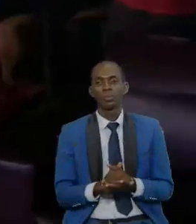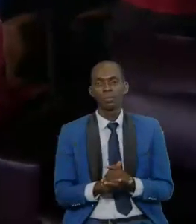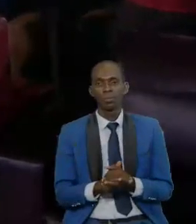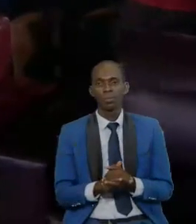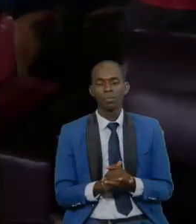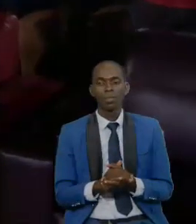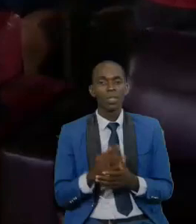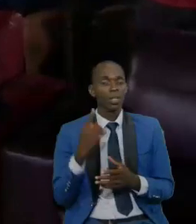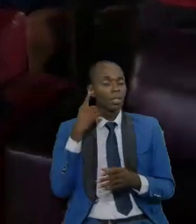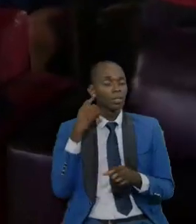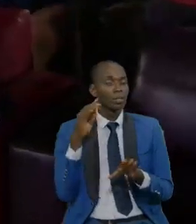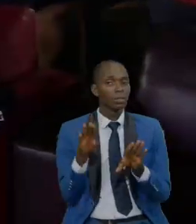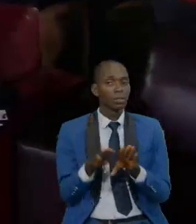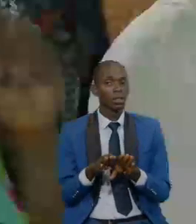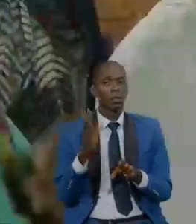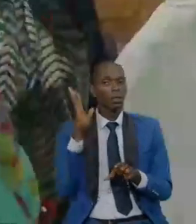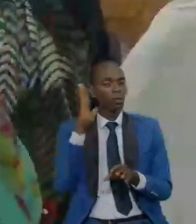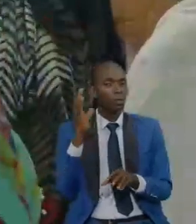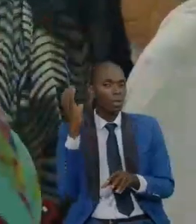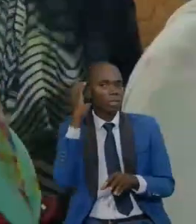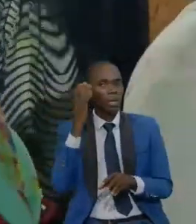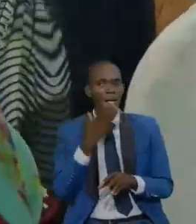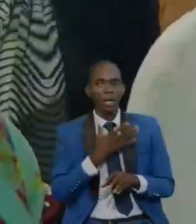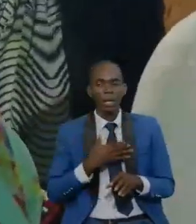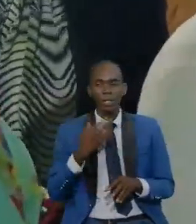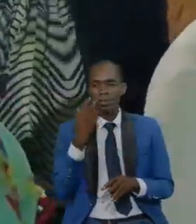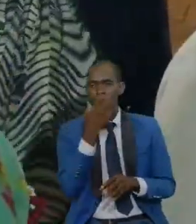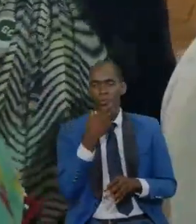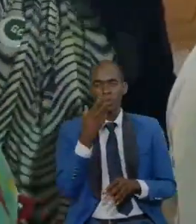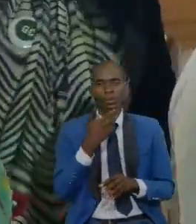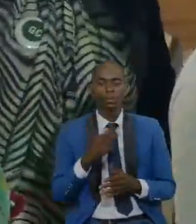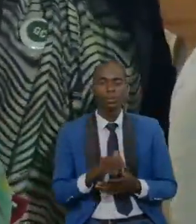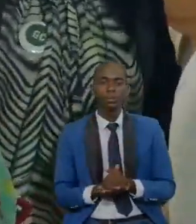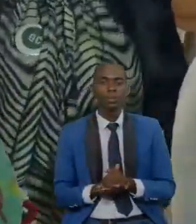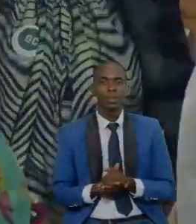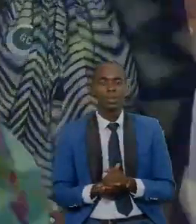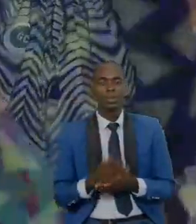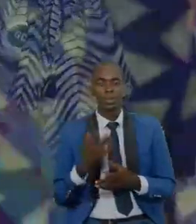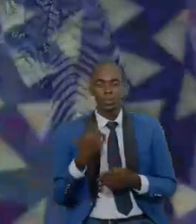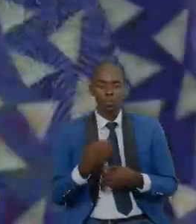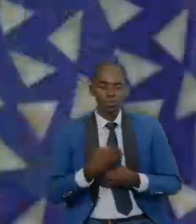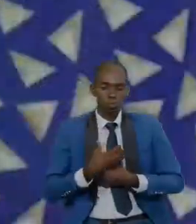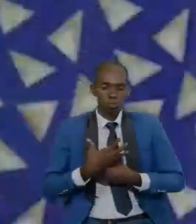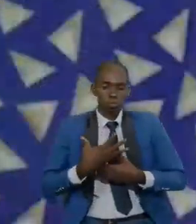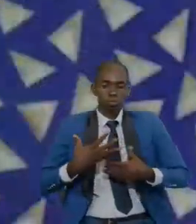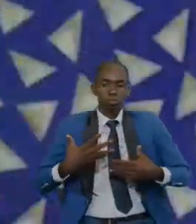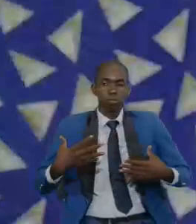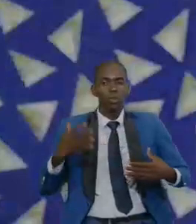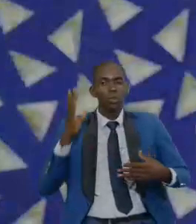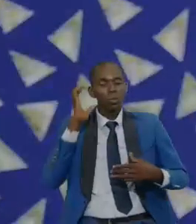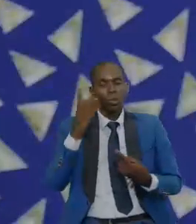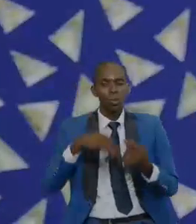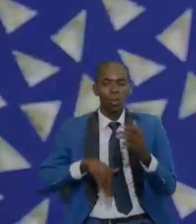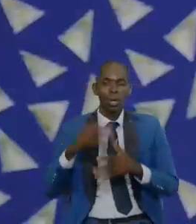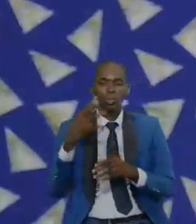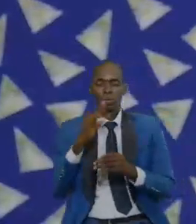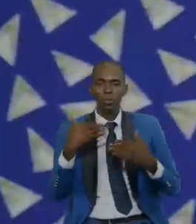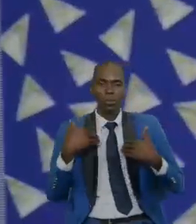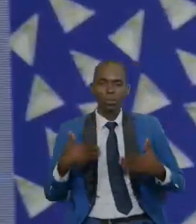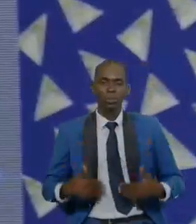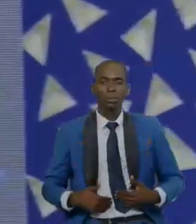Deaf and dumb will hear and speak. The swelling will get out of your body.